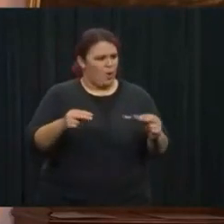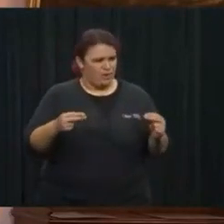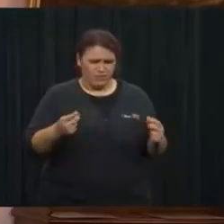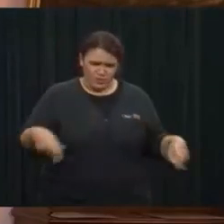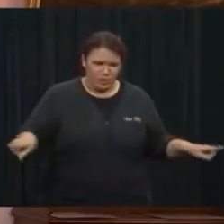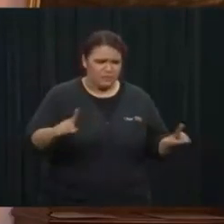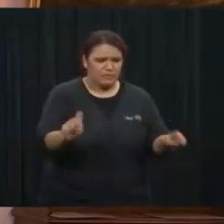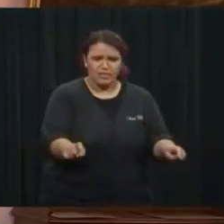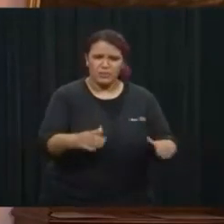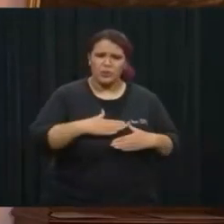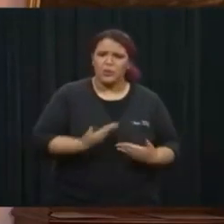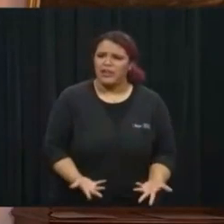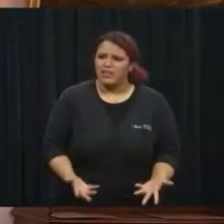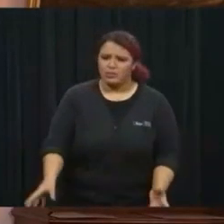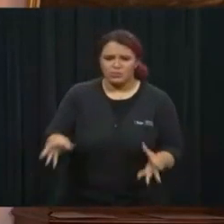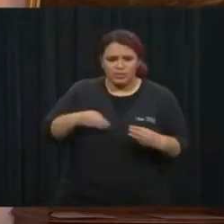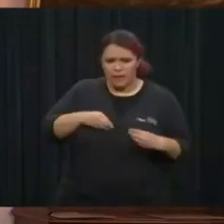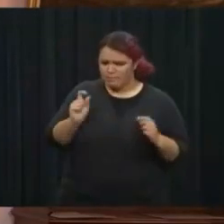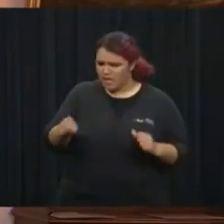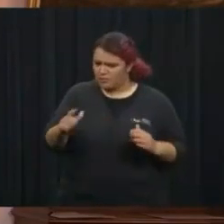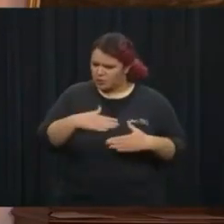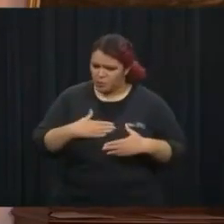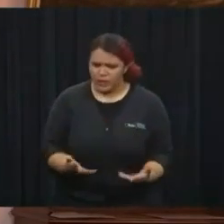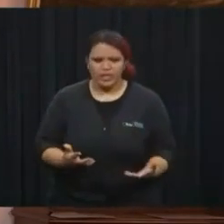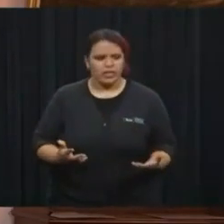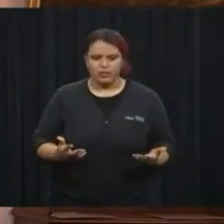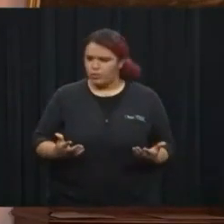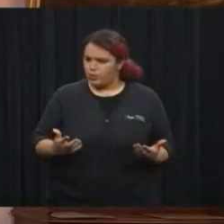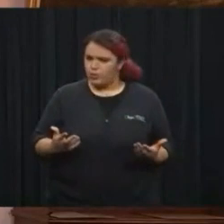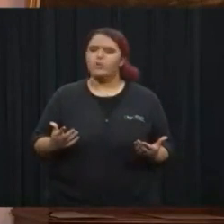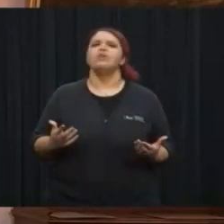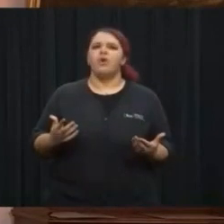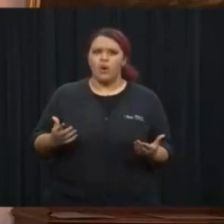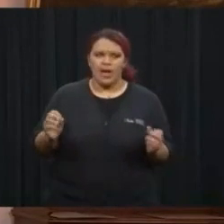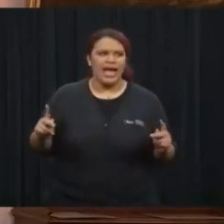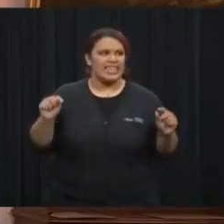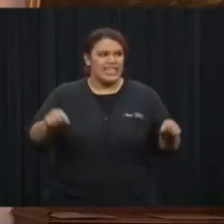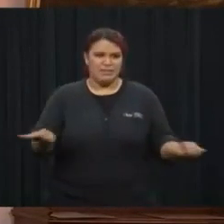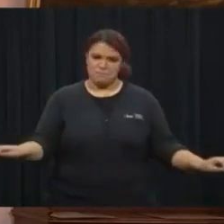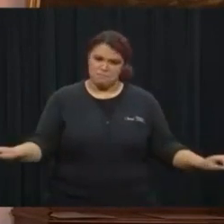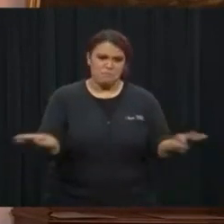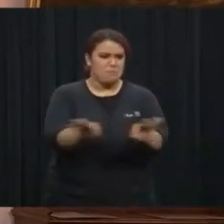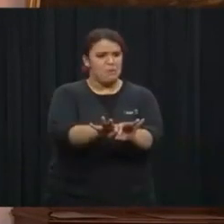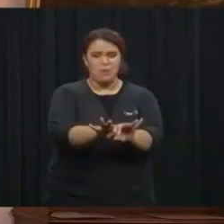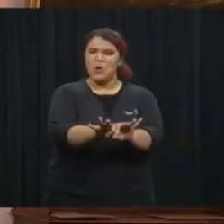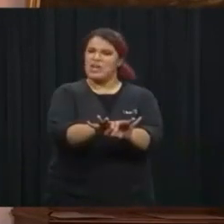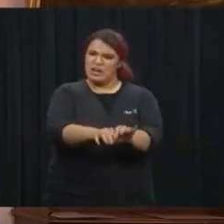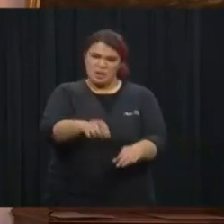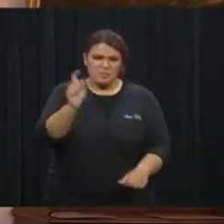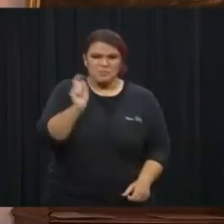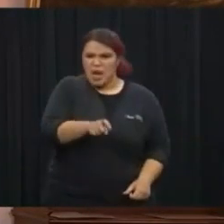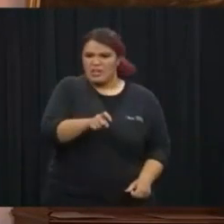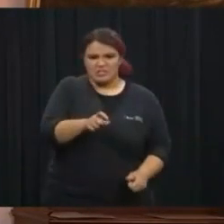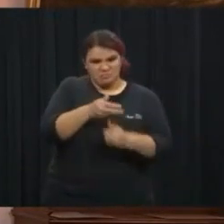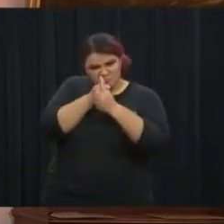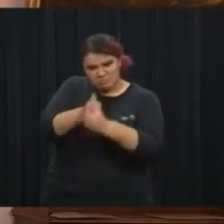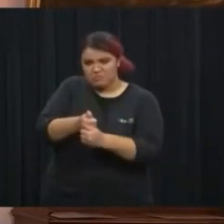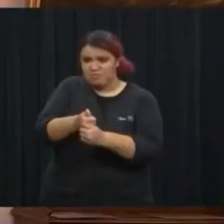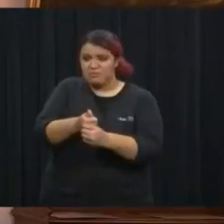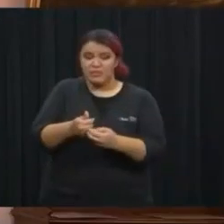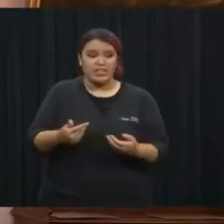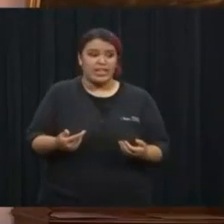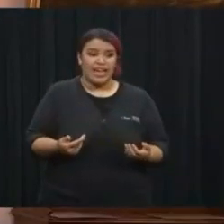we still have some education to do to some of our fellow citizens. And again, that's why I made the remarks that I made